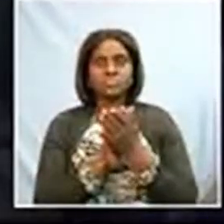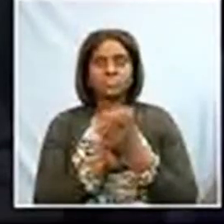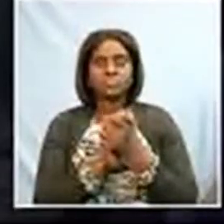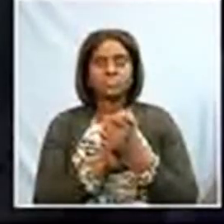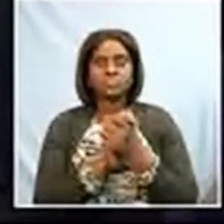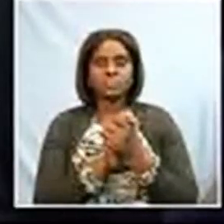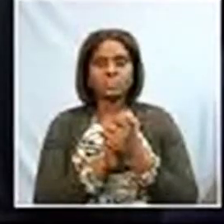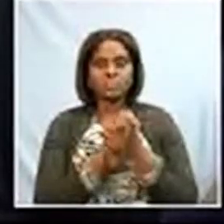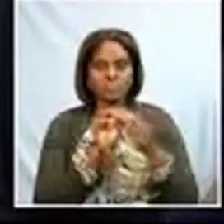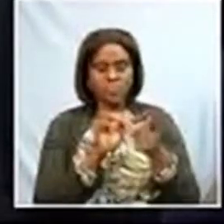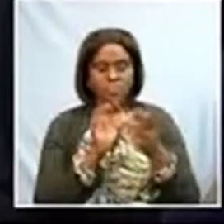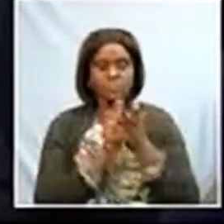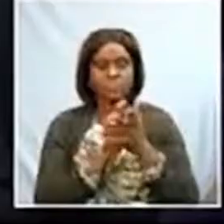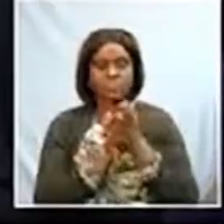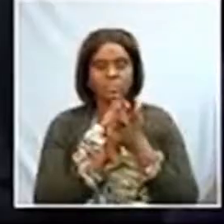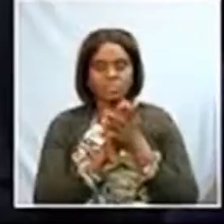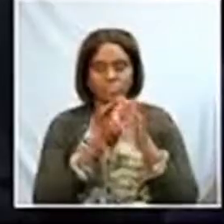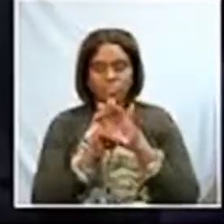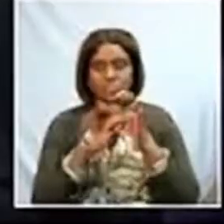on page